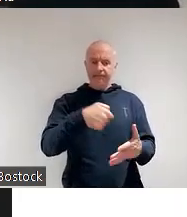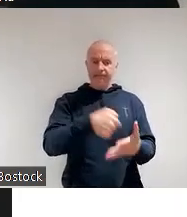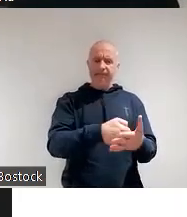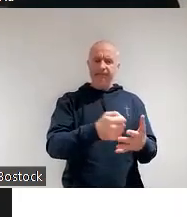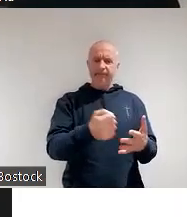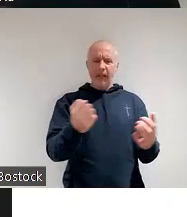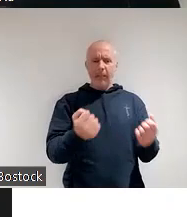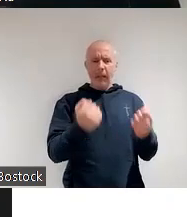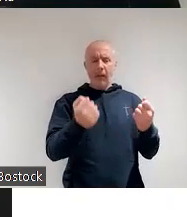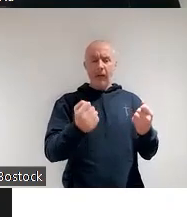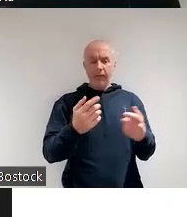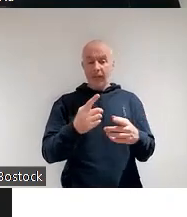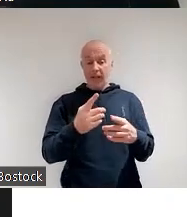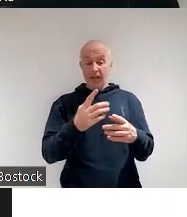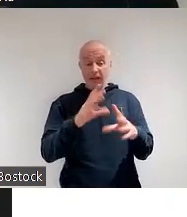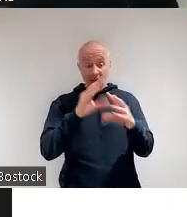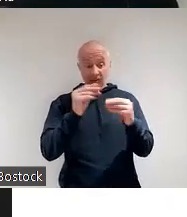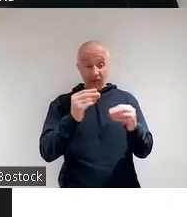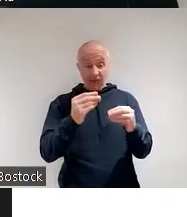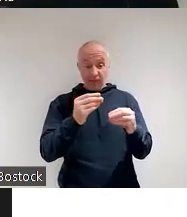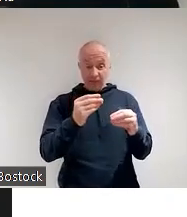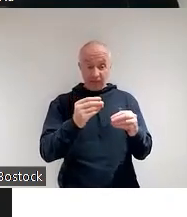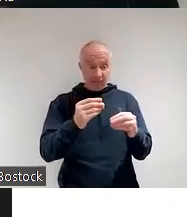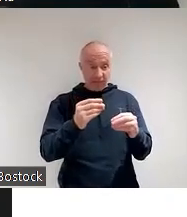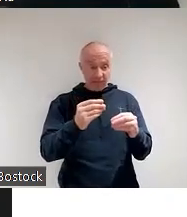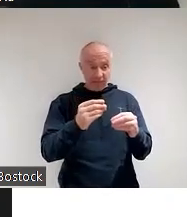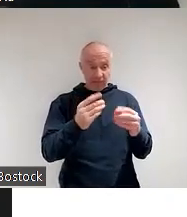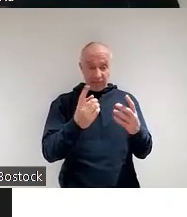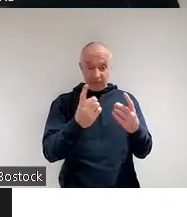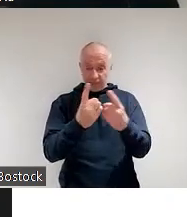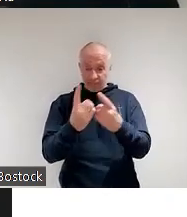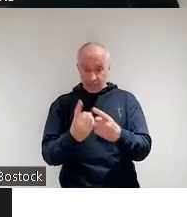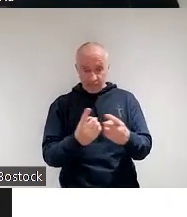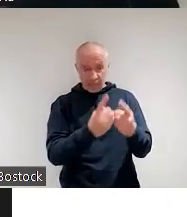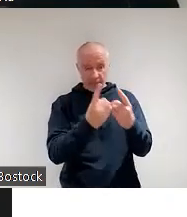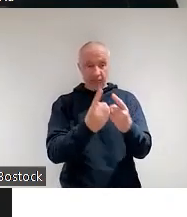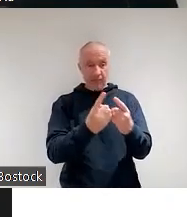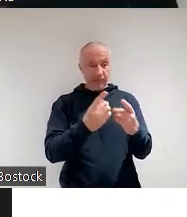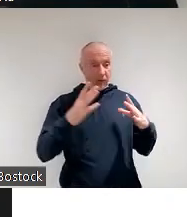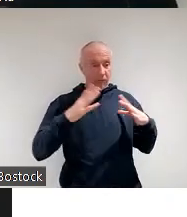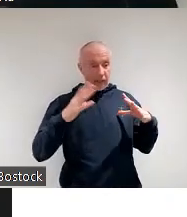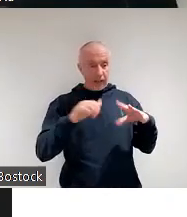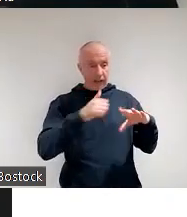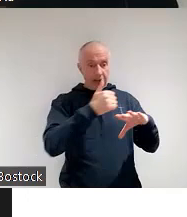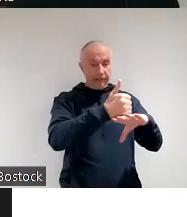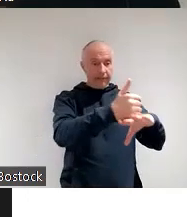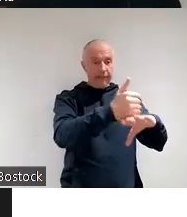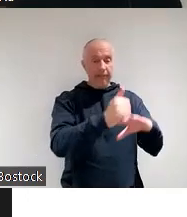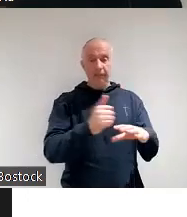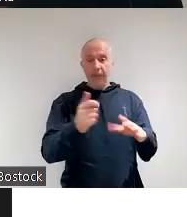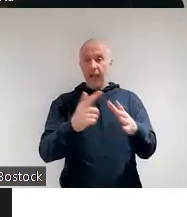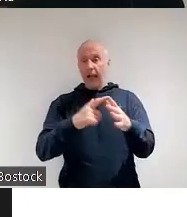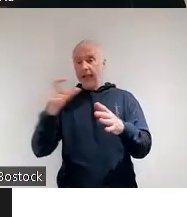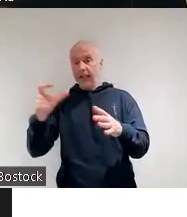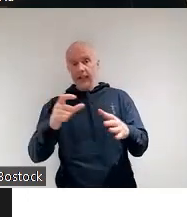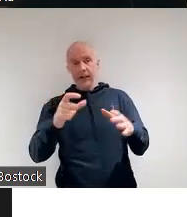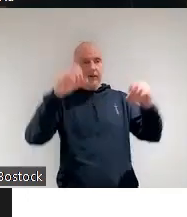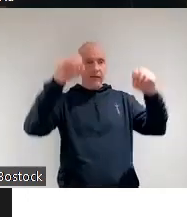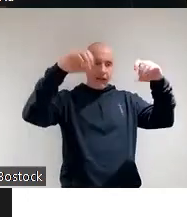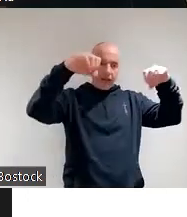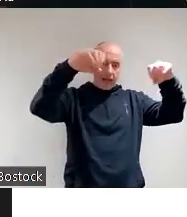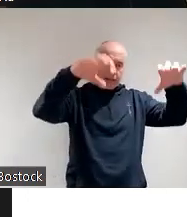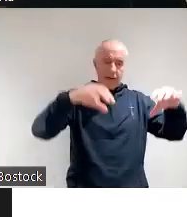the fundamental facilities will be satisfied before they are used to charge your vehicle. For example, lightings, air conditionings, heatings, and all this